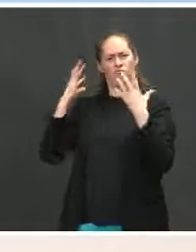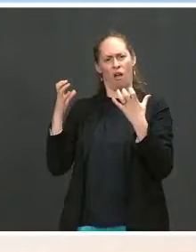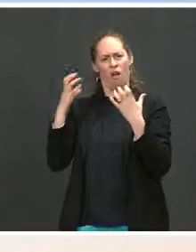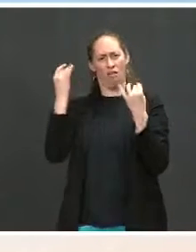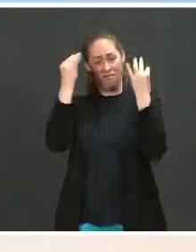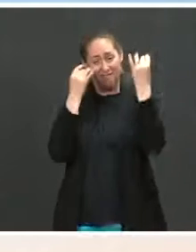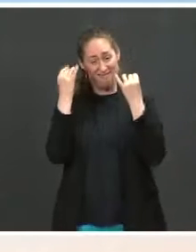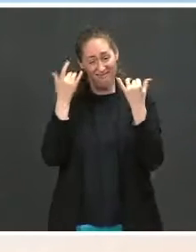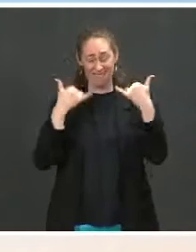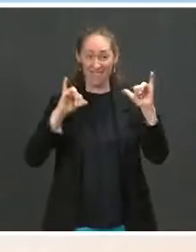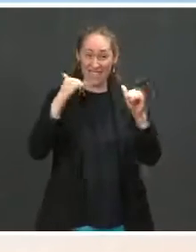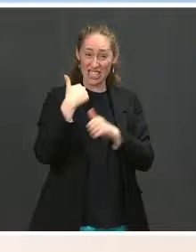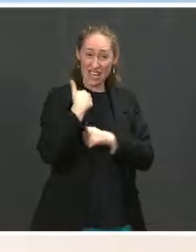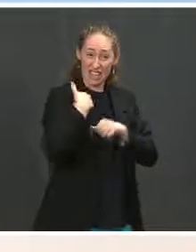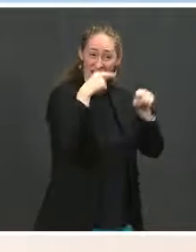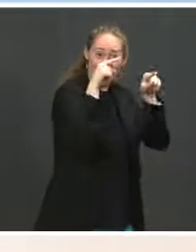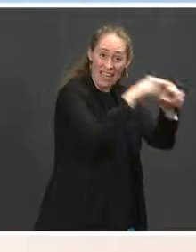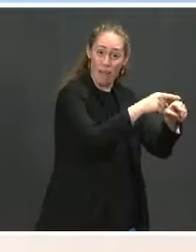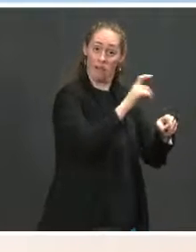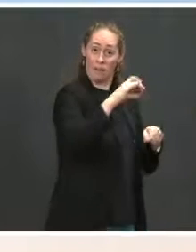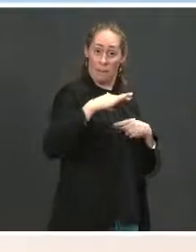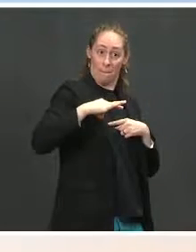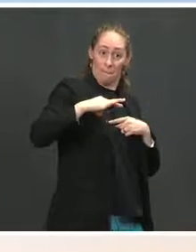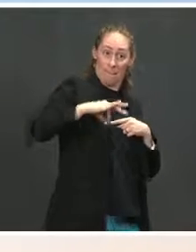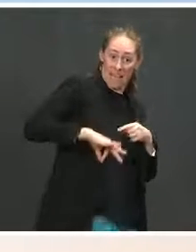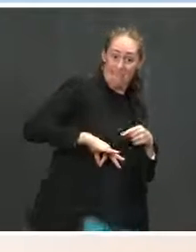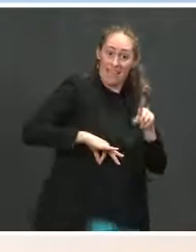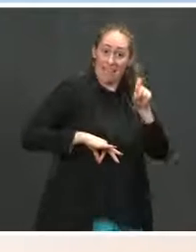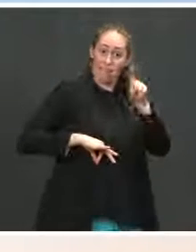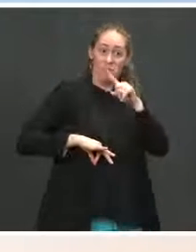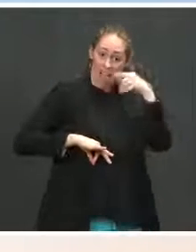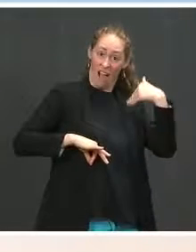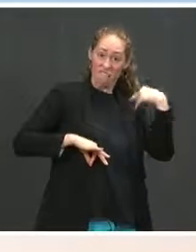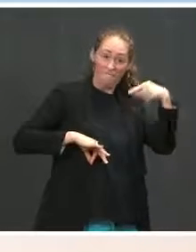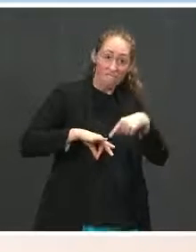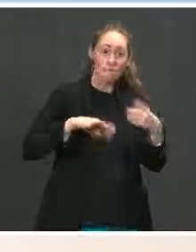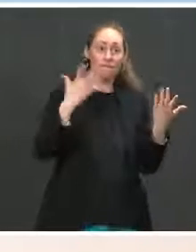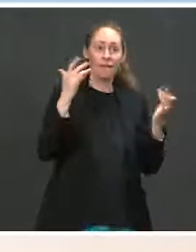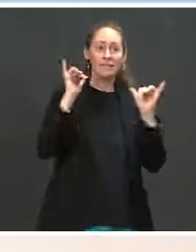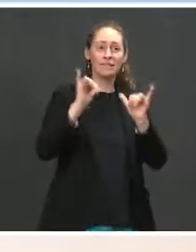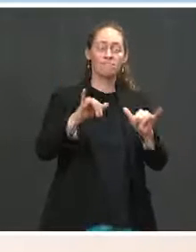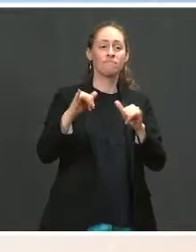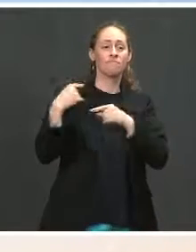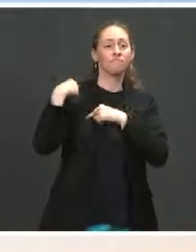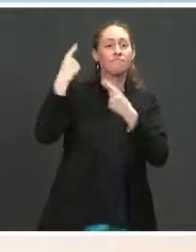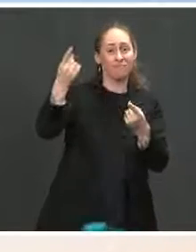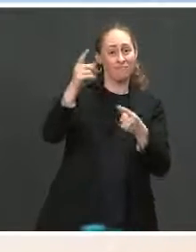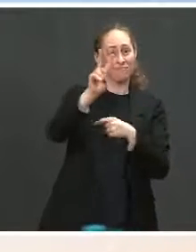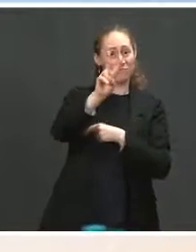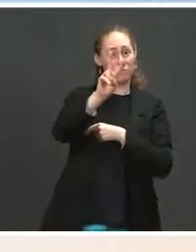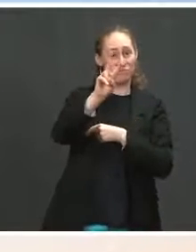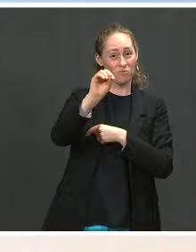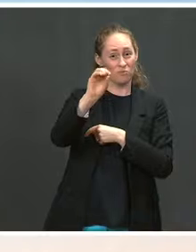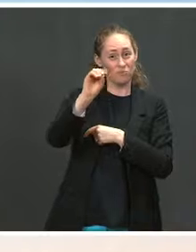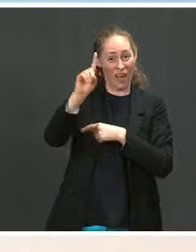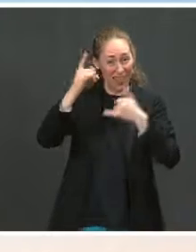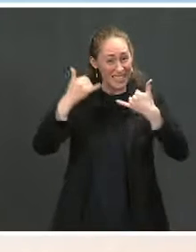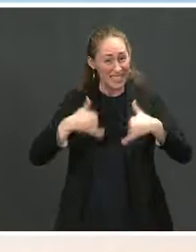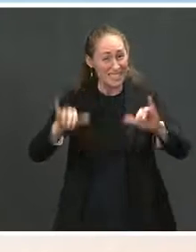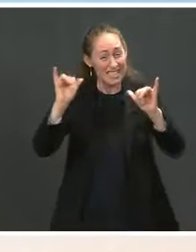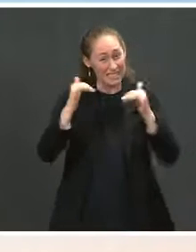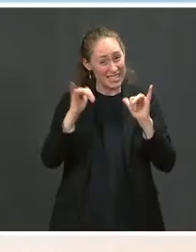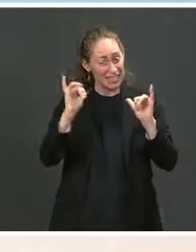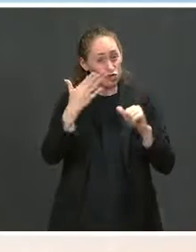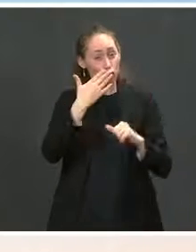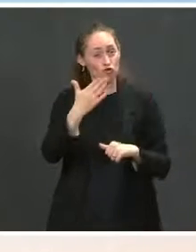ground, a military presence in the same way, in a version of the same way it has been over the last 2 decades, is in our national interests, and